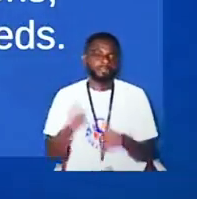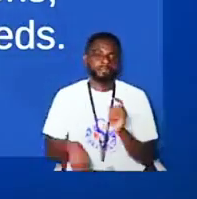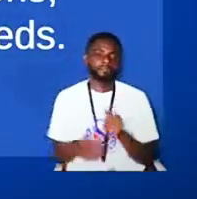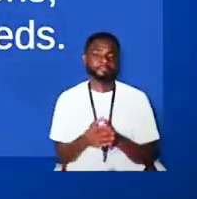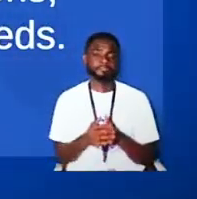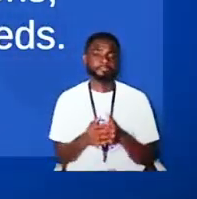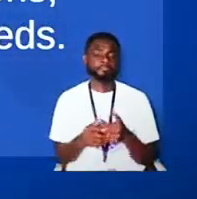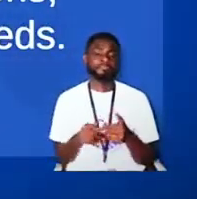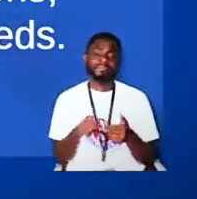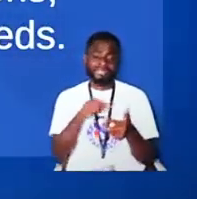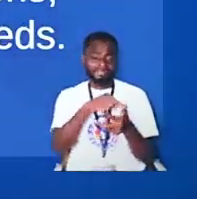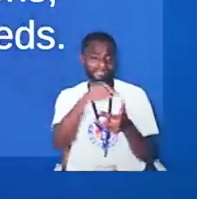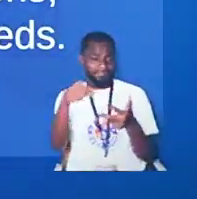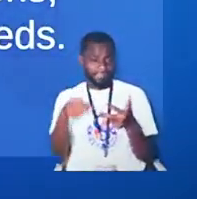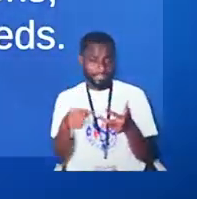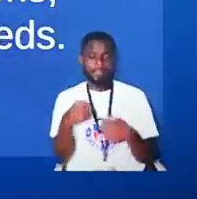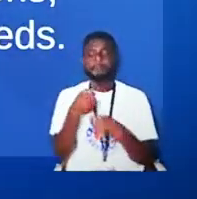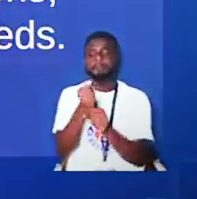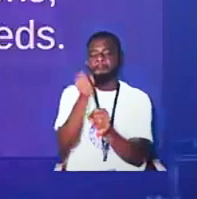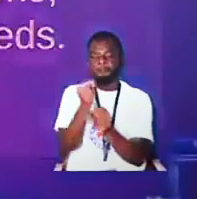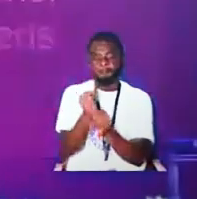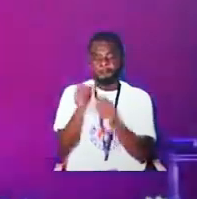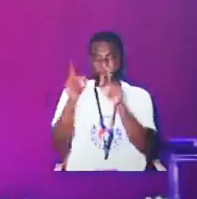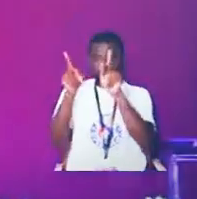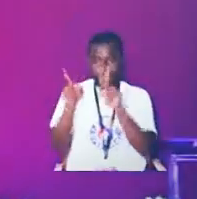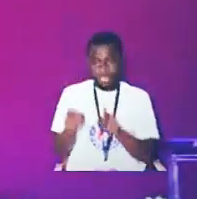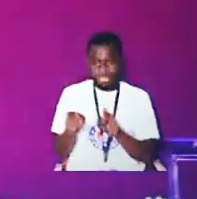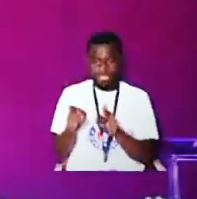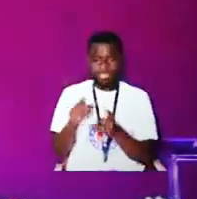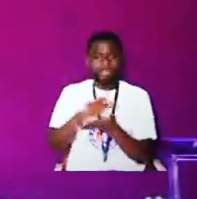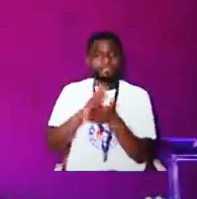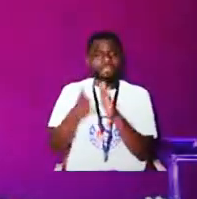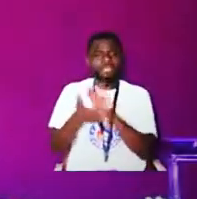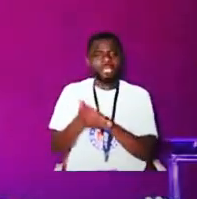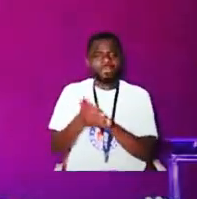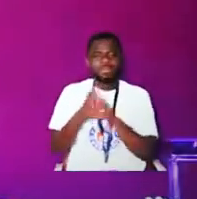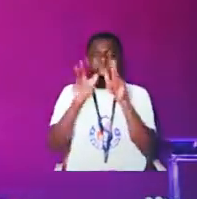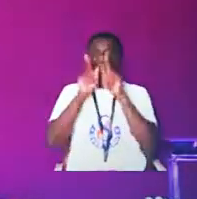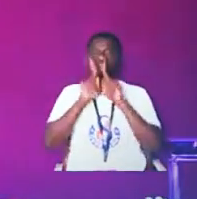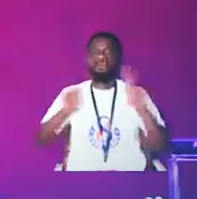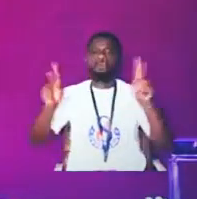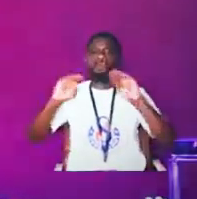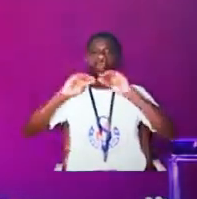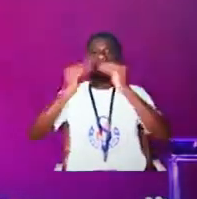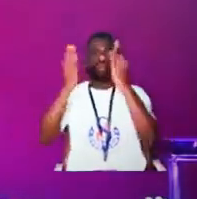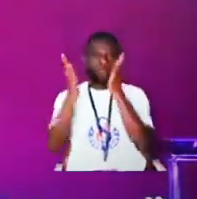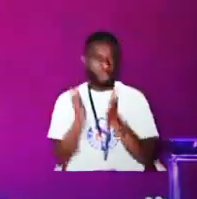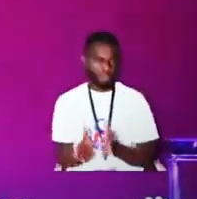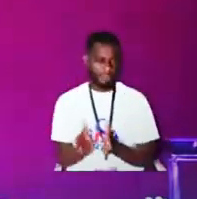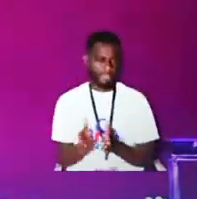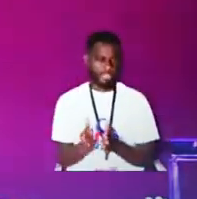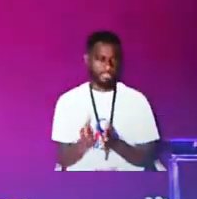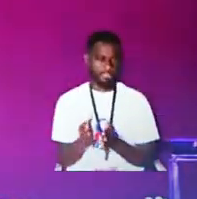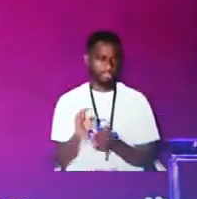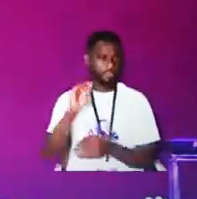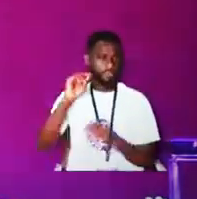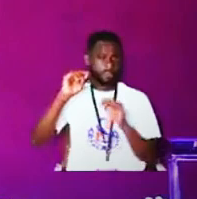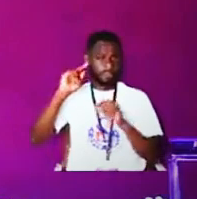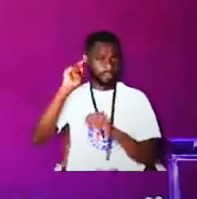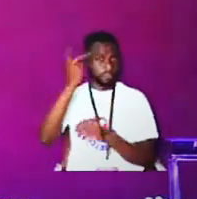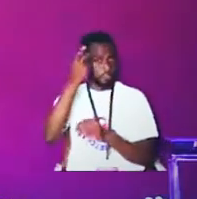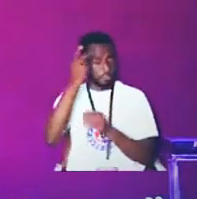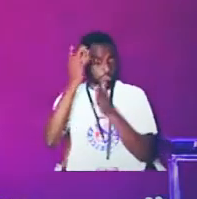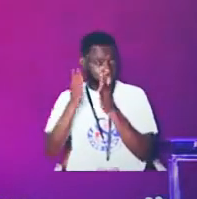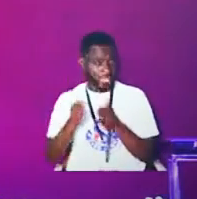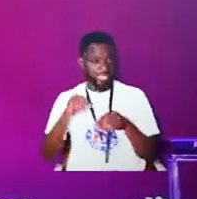This position makes one a public official. Either a politician or a leader